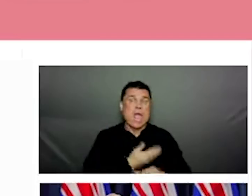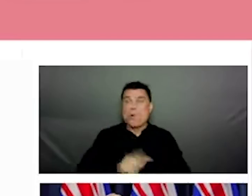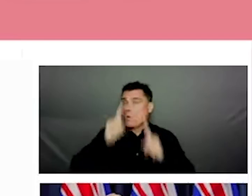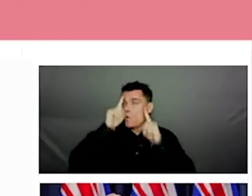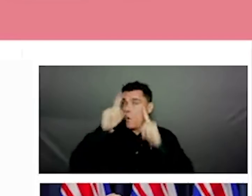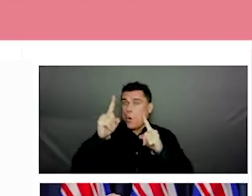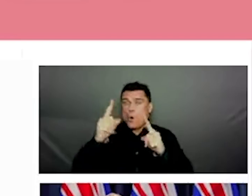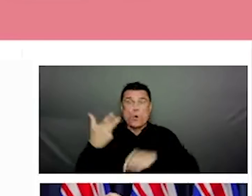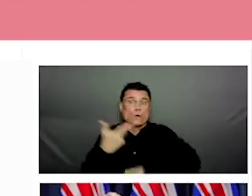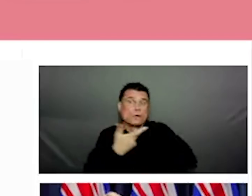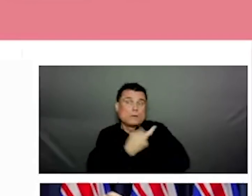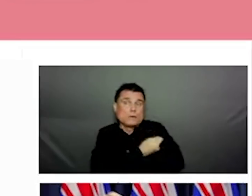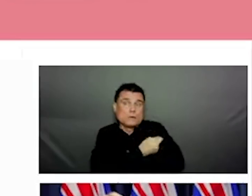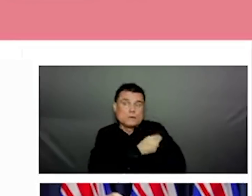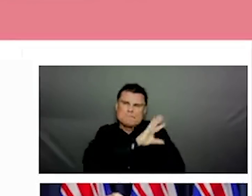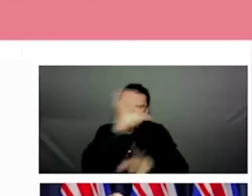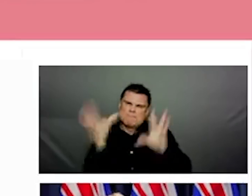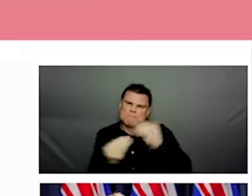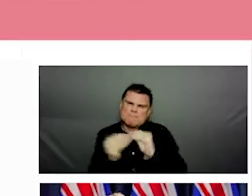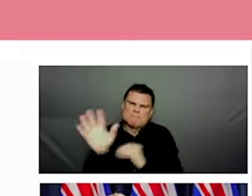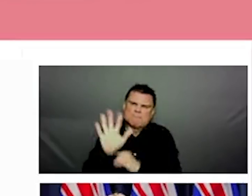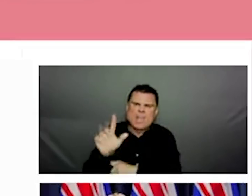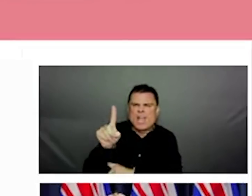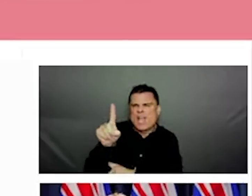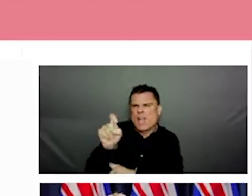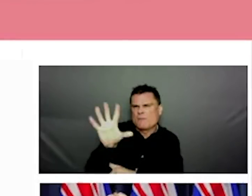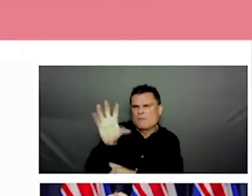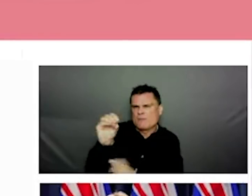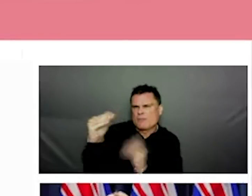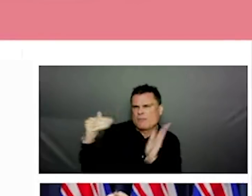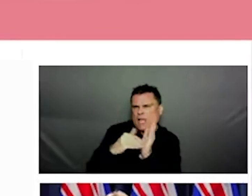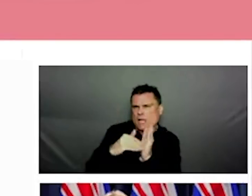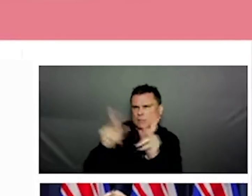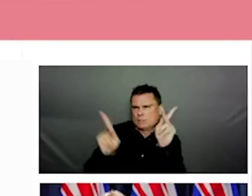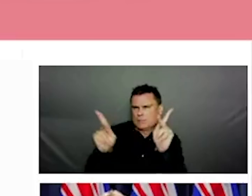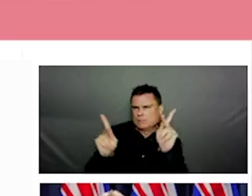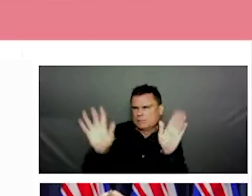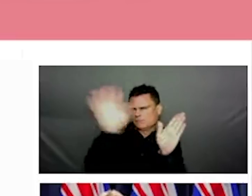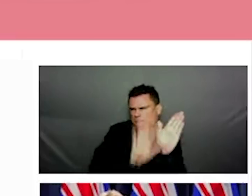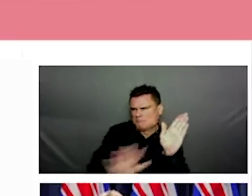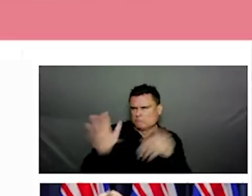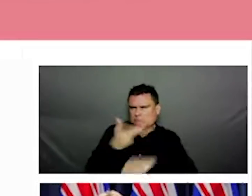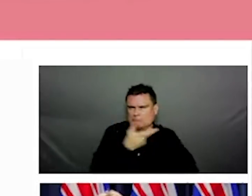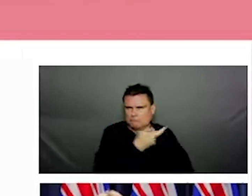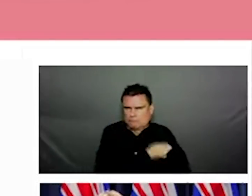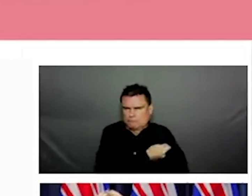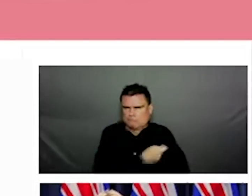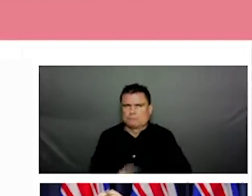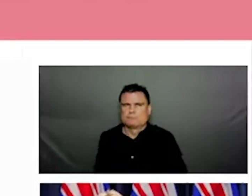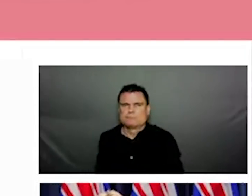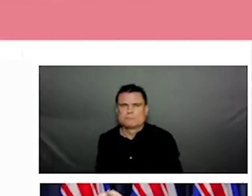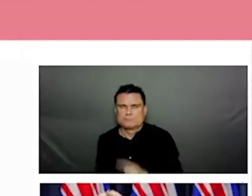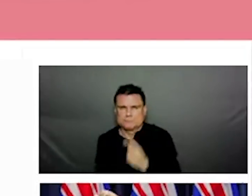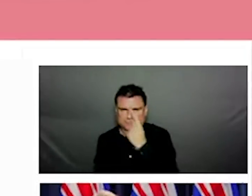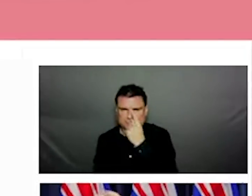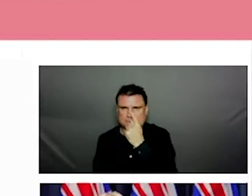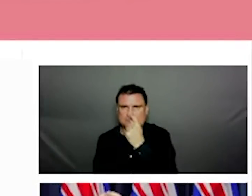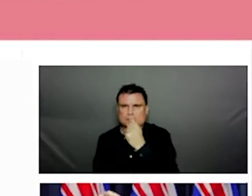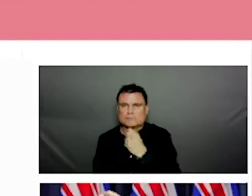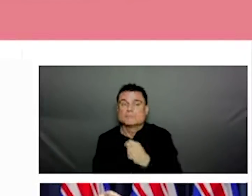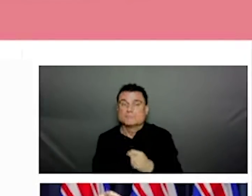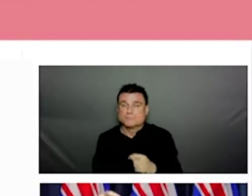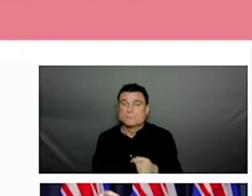150,000 individuals. And I will make a note that we have received a certain amount of vaccine,